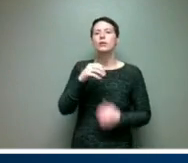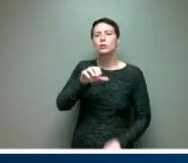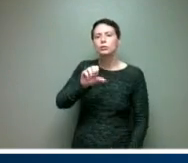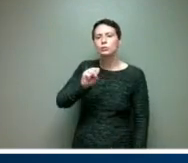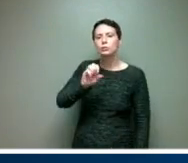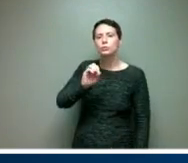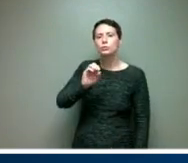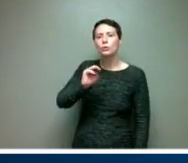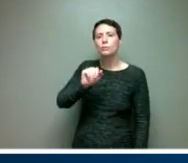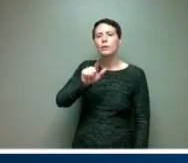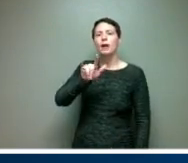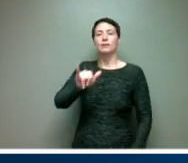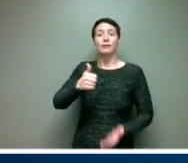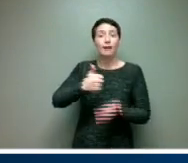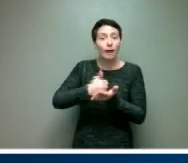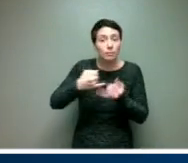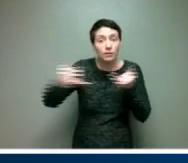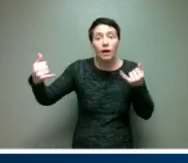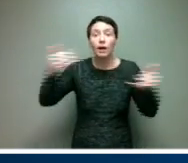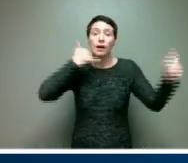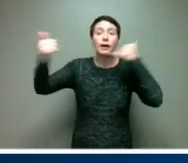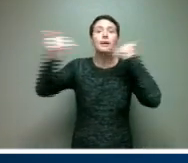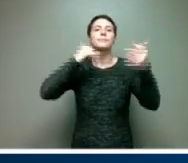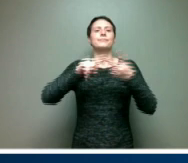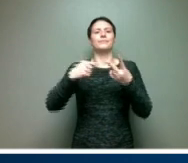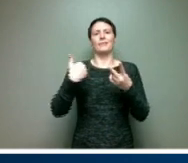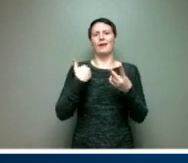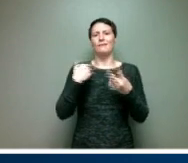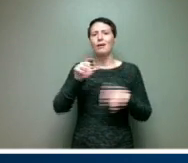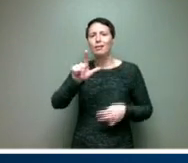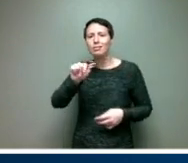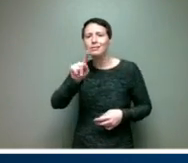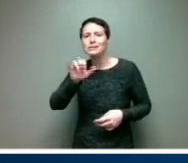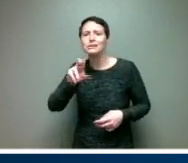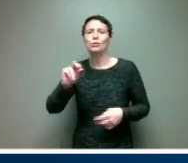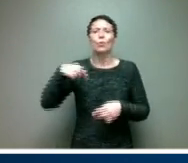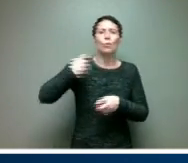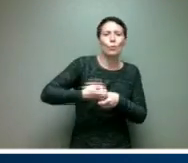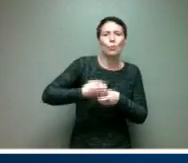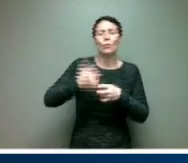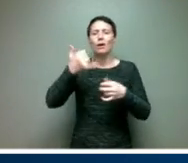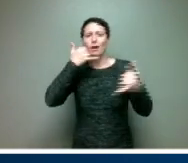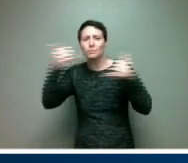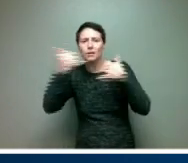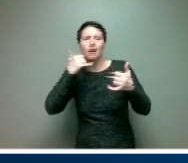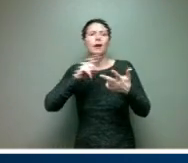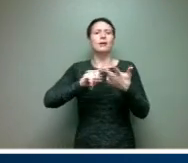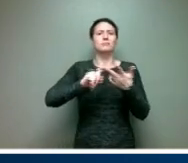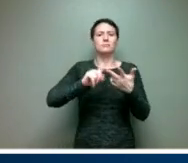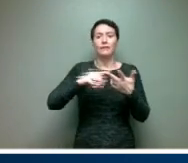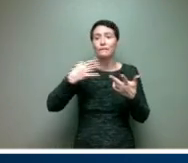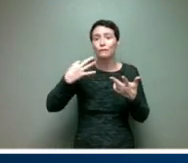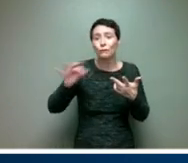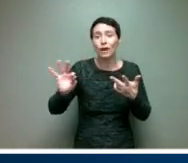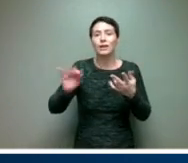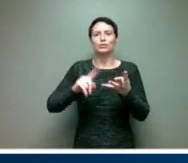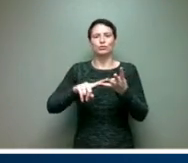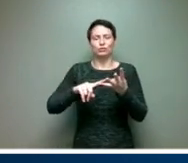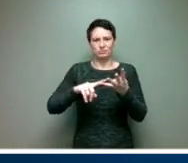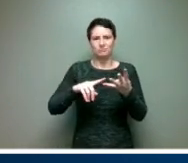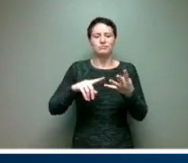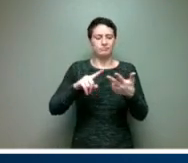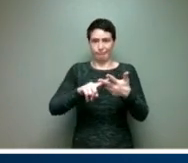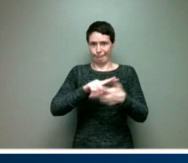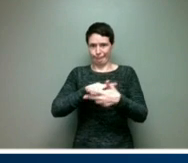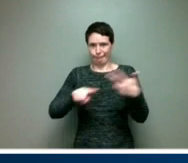a Latino helpline, we have a Spanish helpline, and a French helpline. And if you will oblige me, I will share